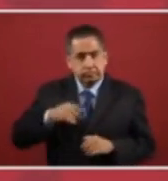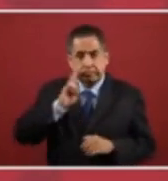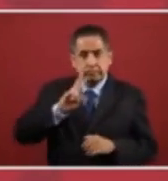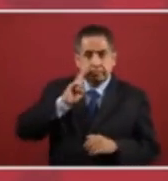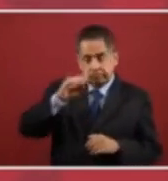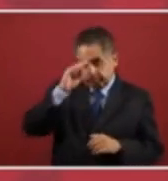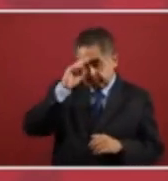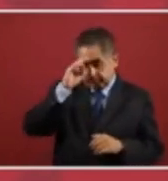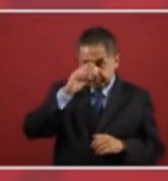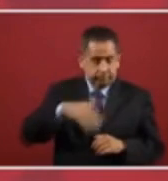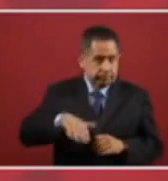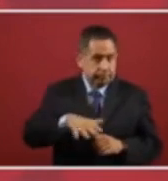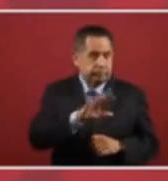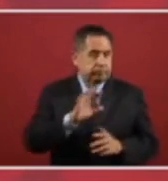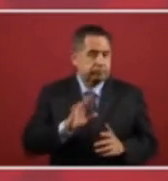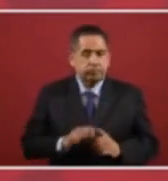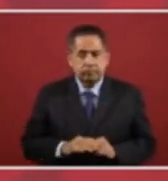to look for